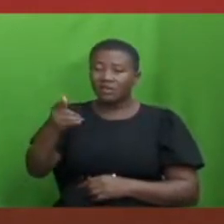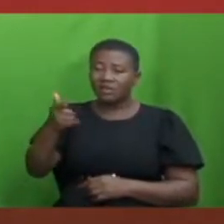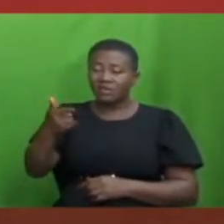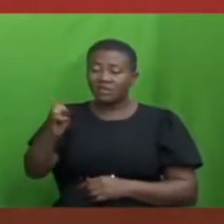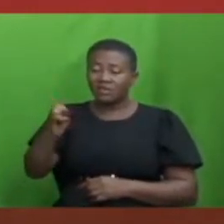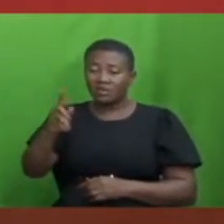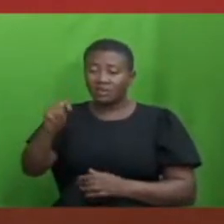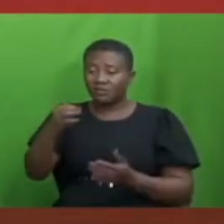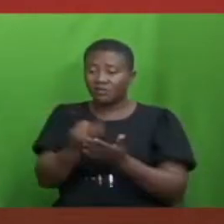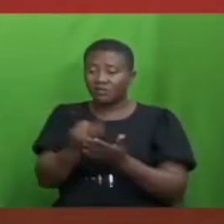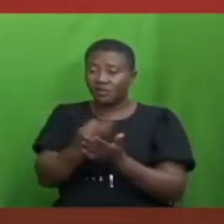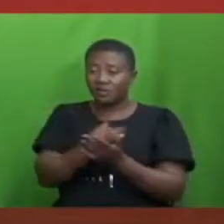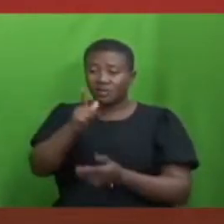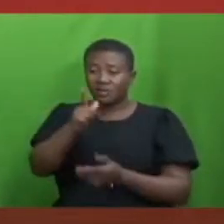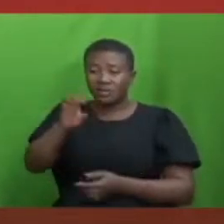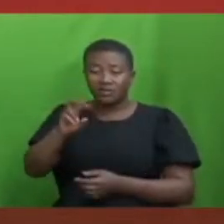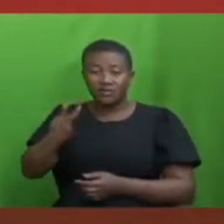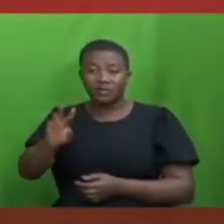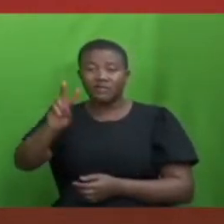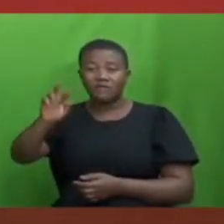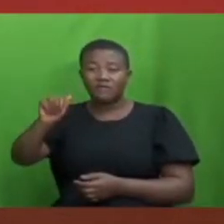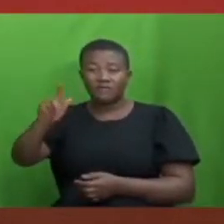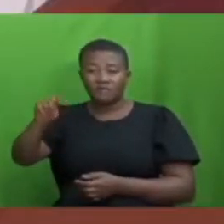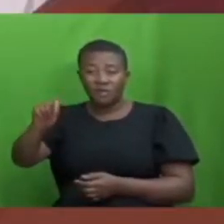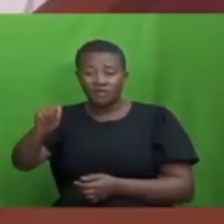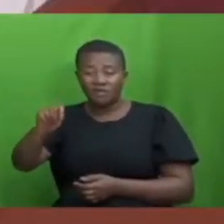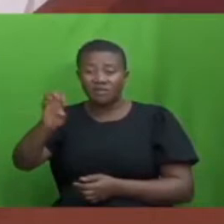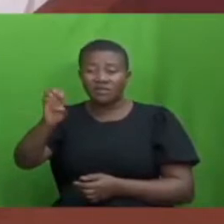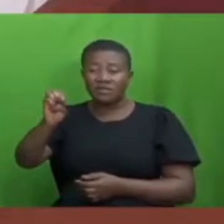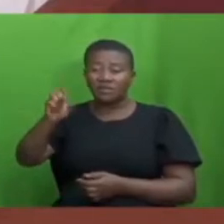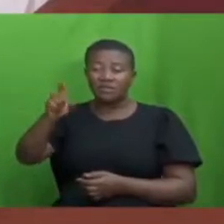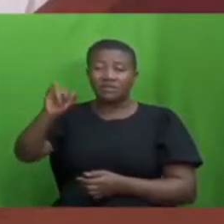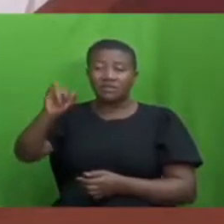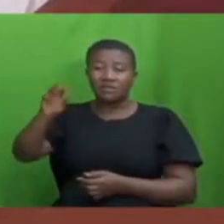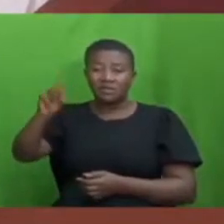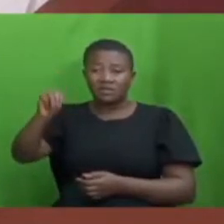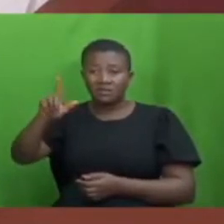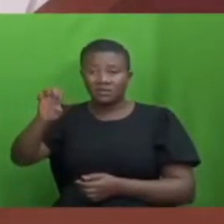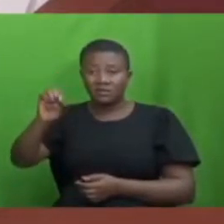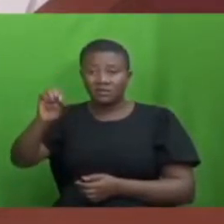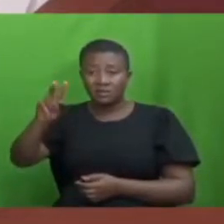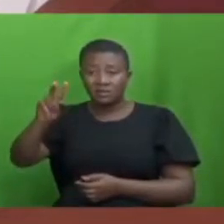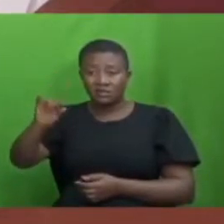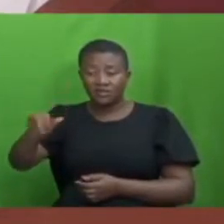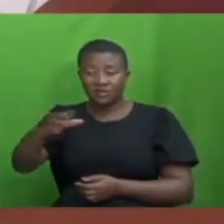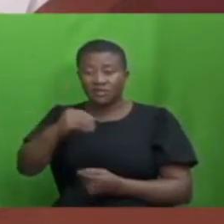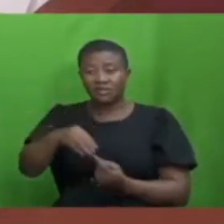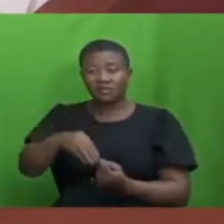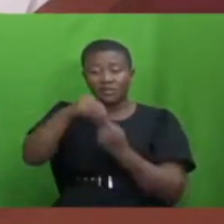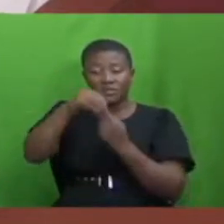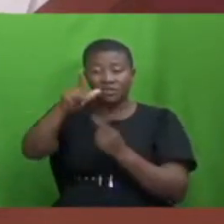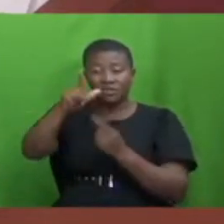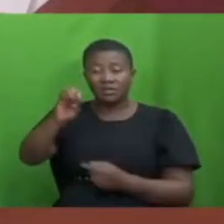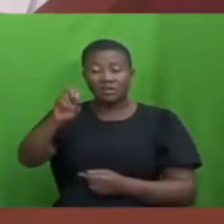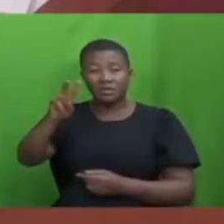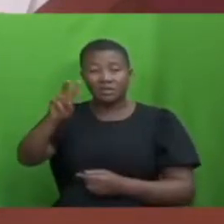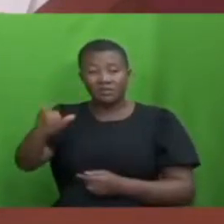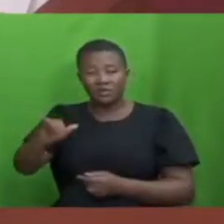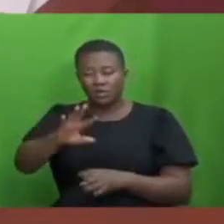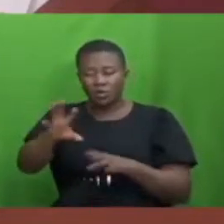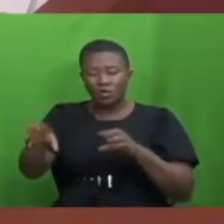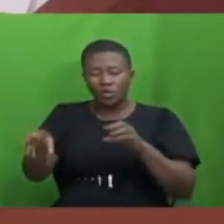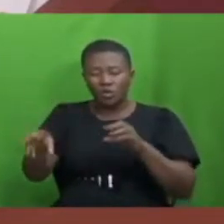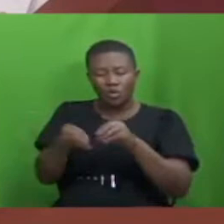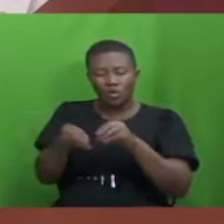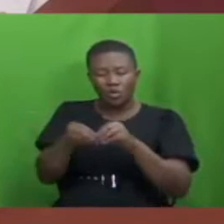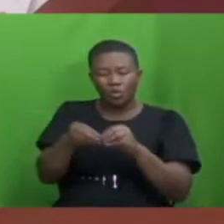VAT, EXIM levy, and special import levy amounting to the Ghana cedi equivalent